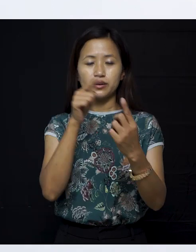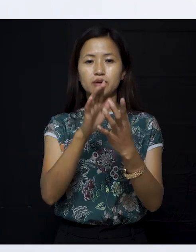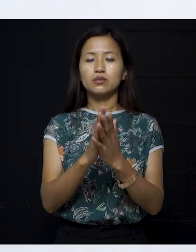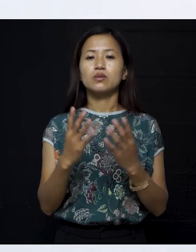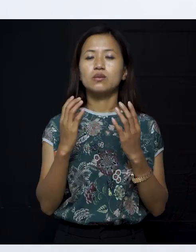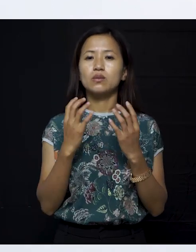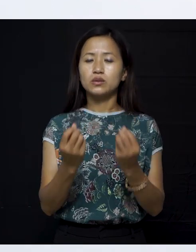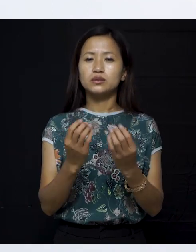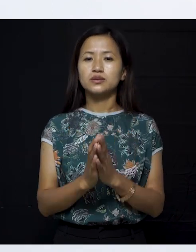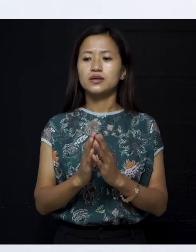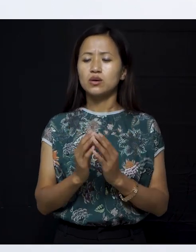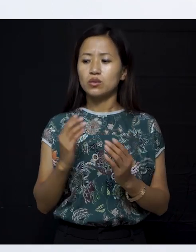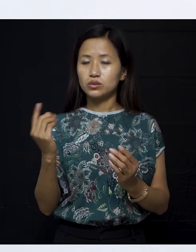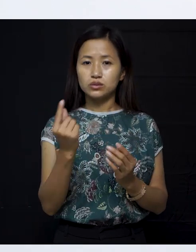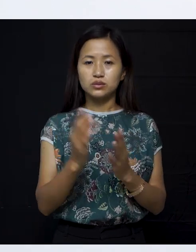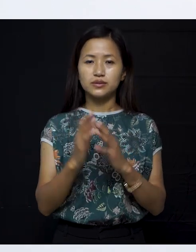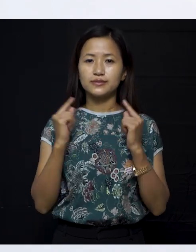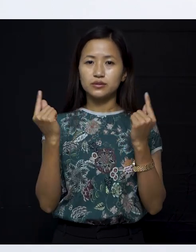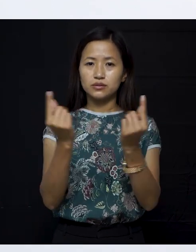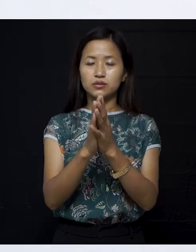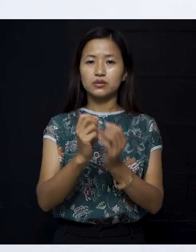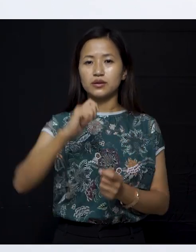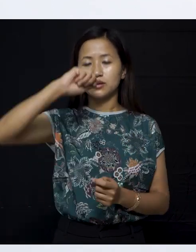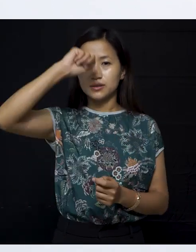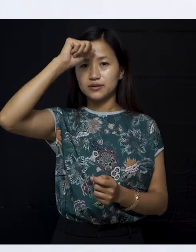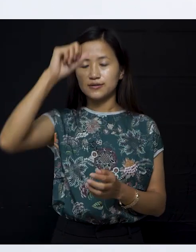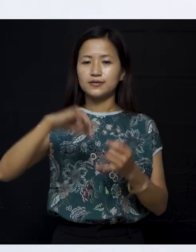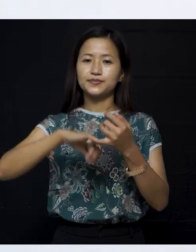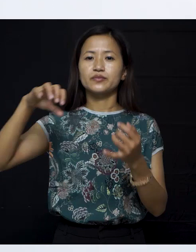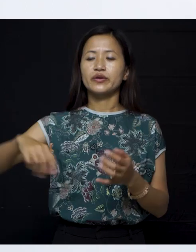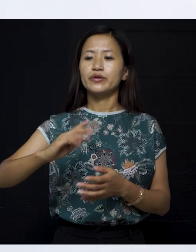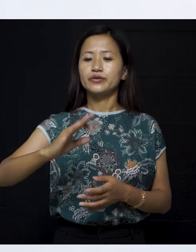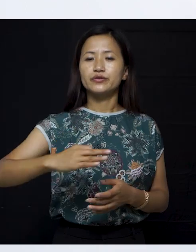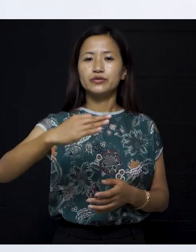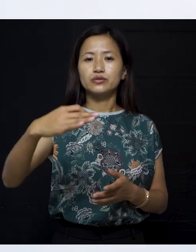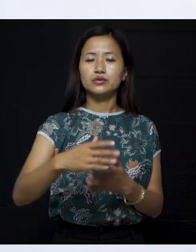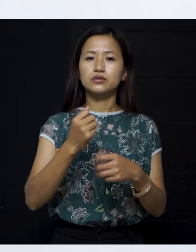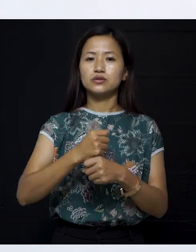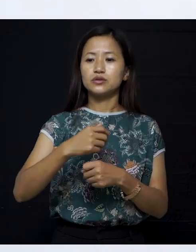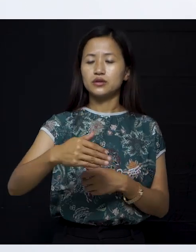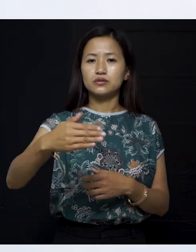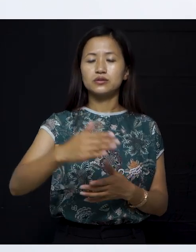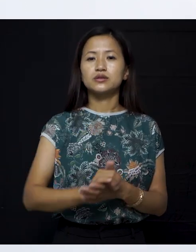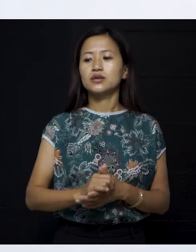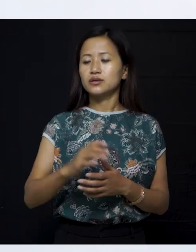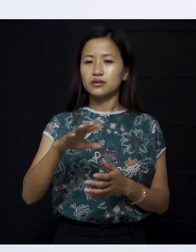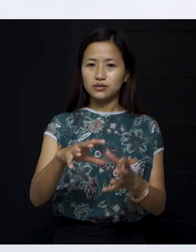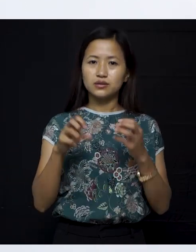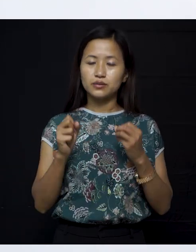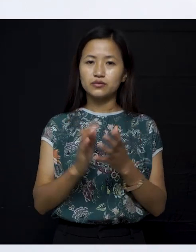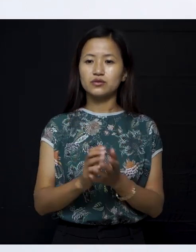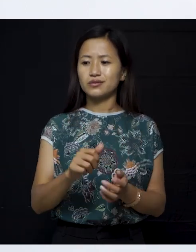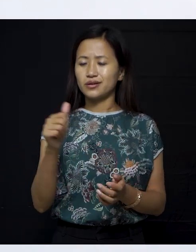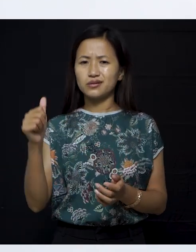unify all the Indian states, so that in the future generations there will be no such annexation from any other countries. So